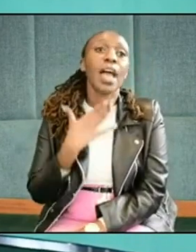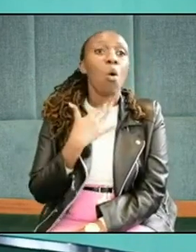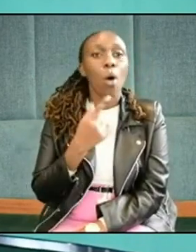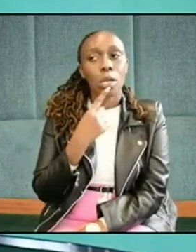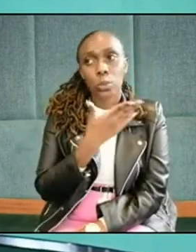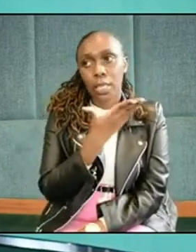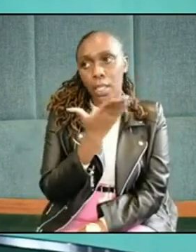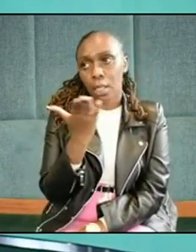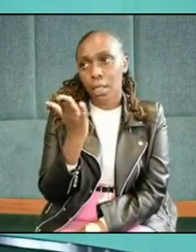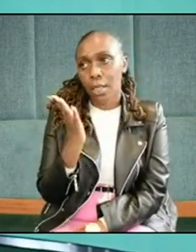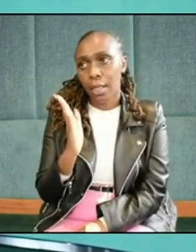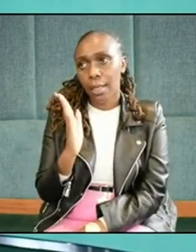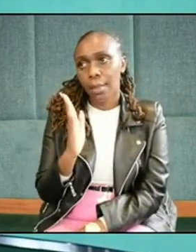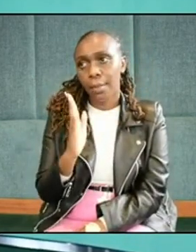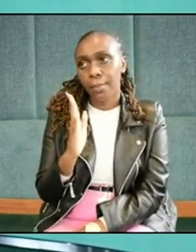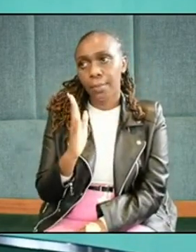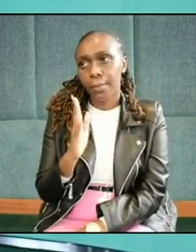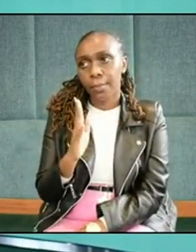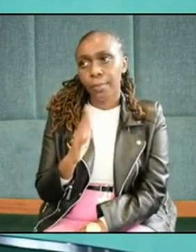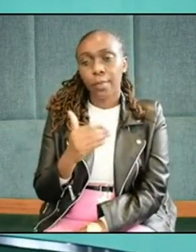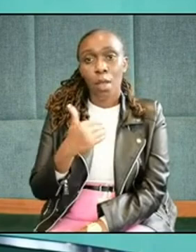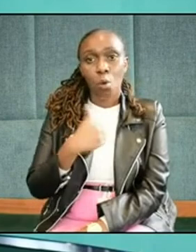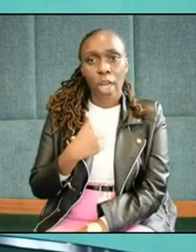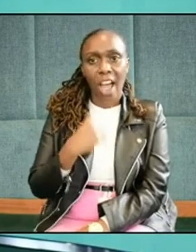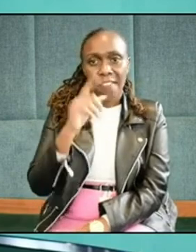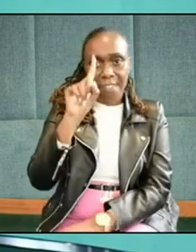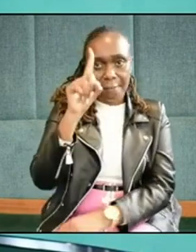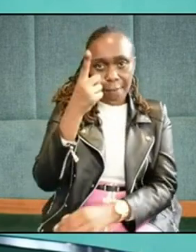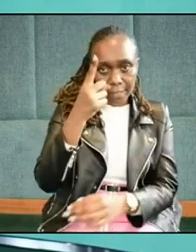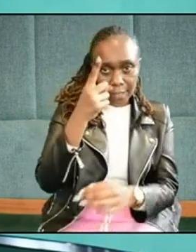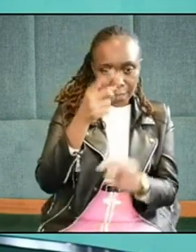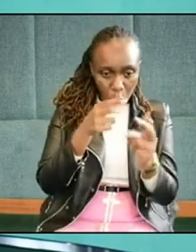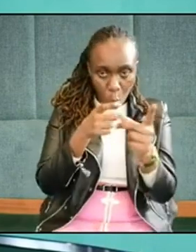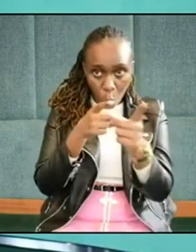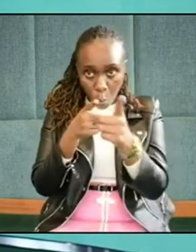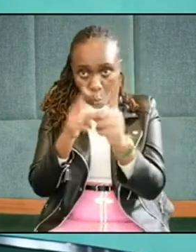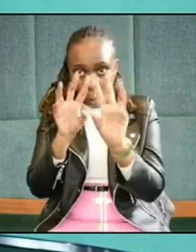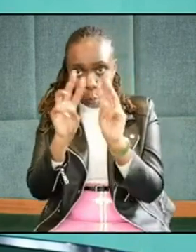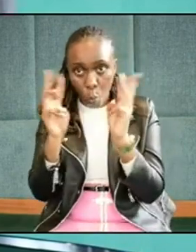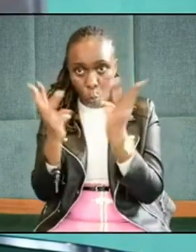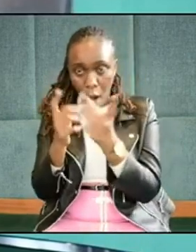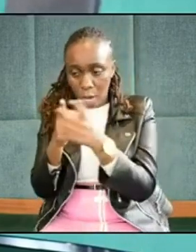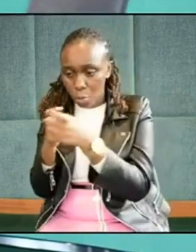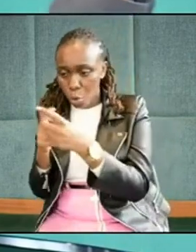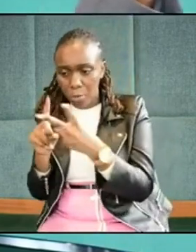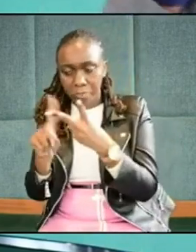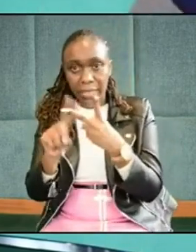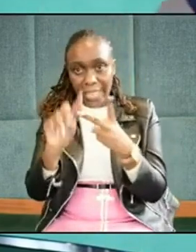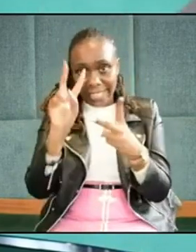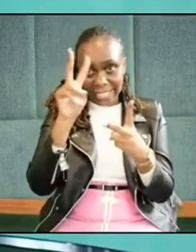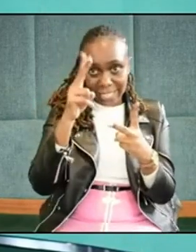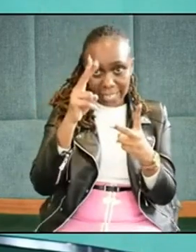today, there has been the First World War, the Second World War, and there is no,